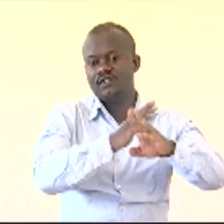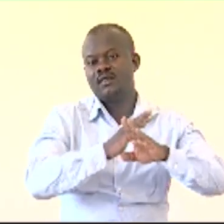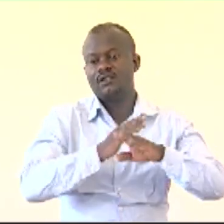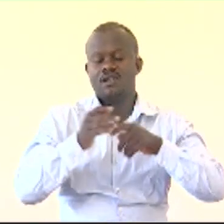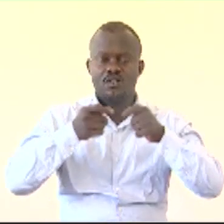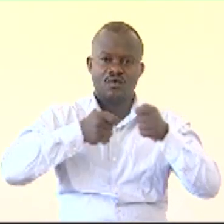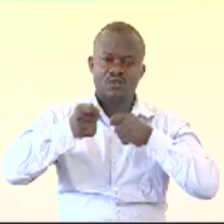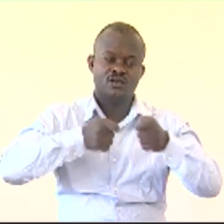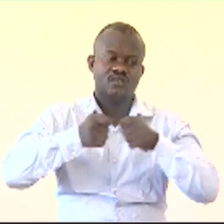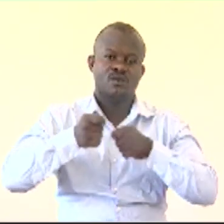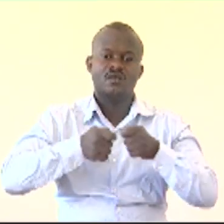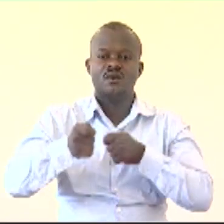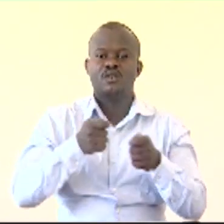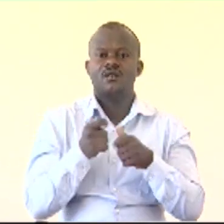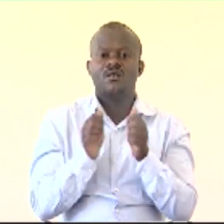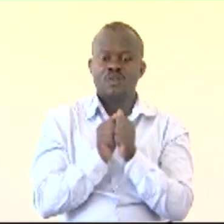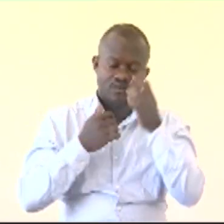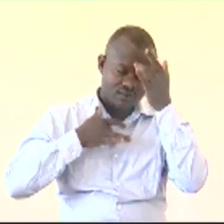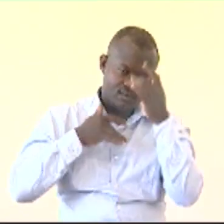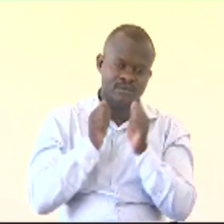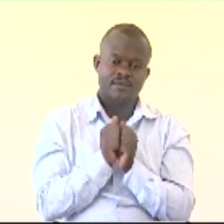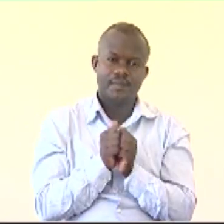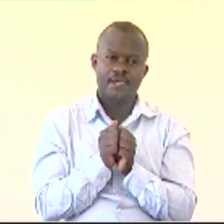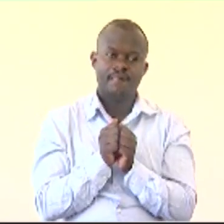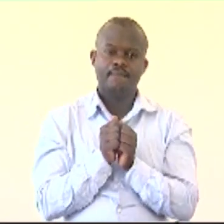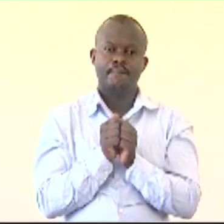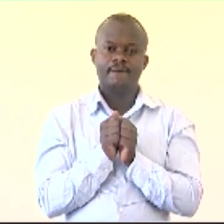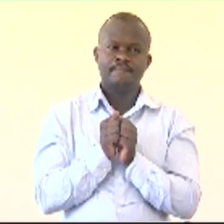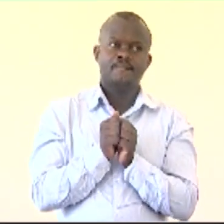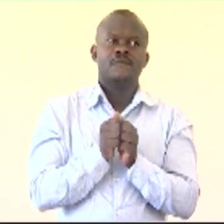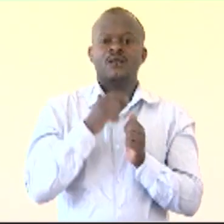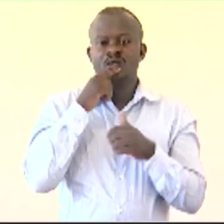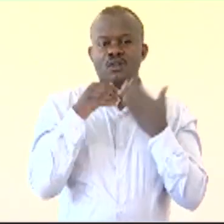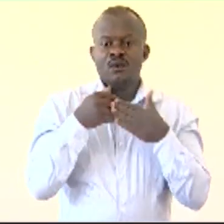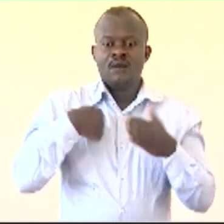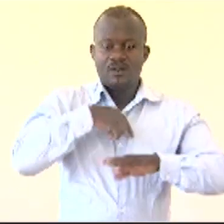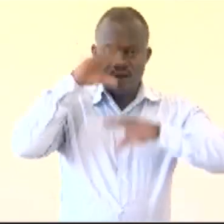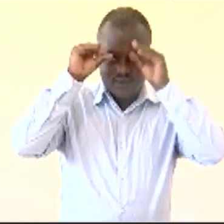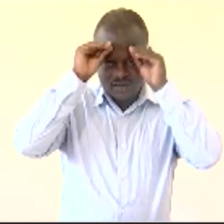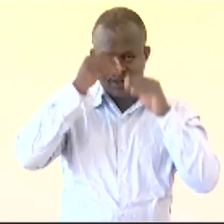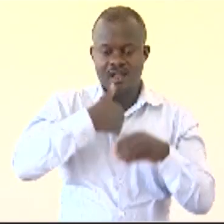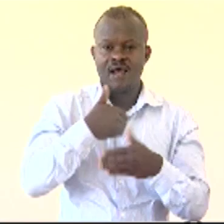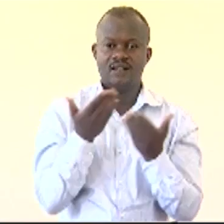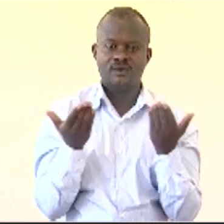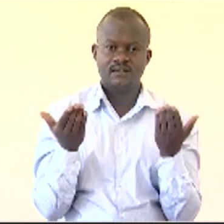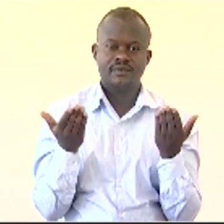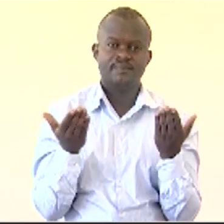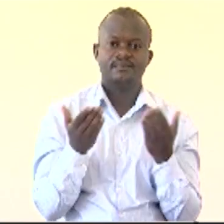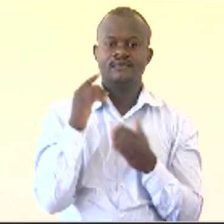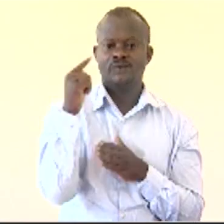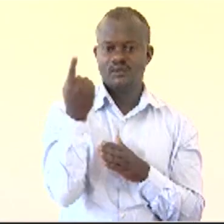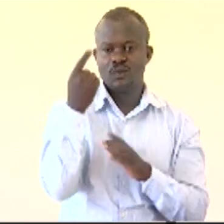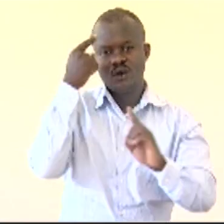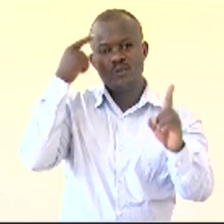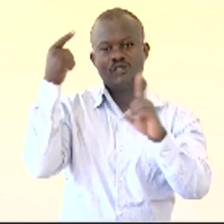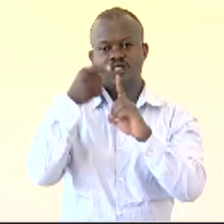control, treatment of infectious disease. So our lesson has one main